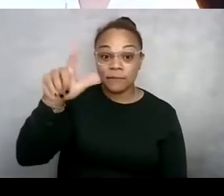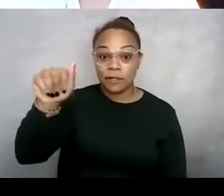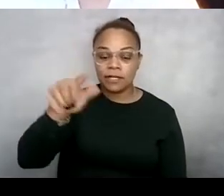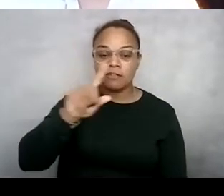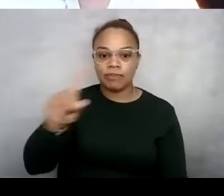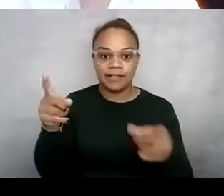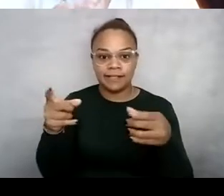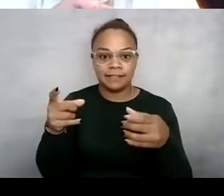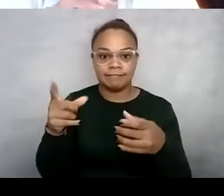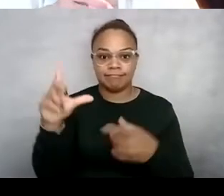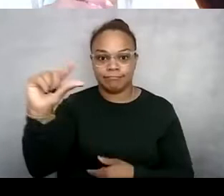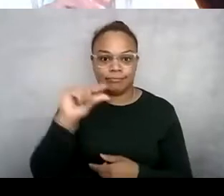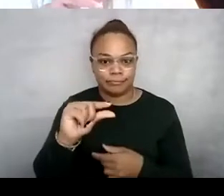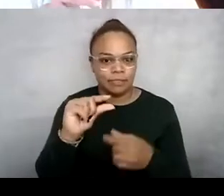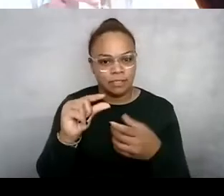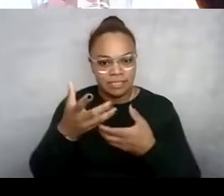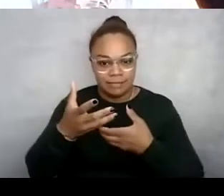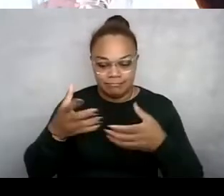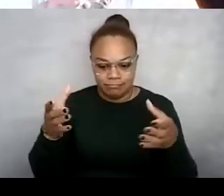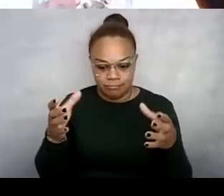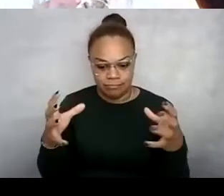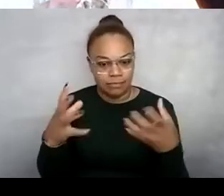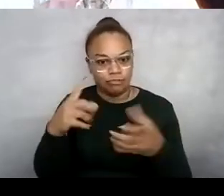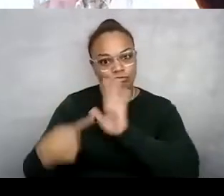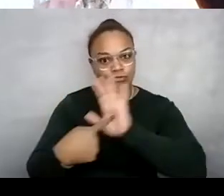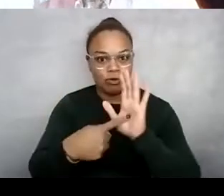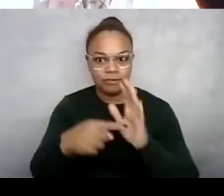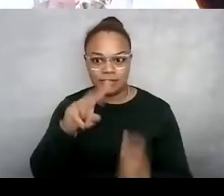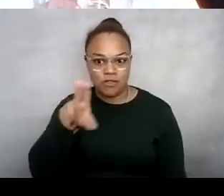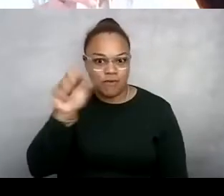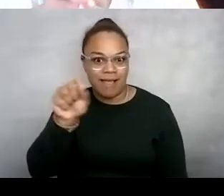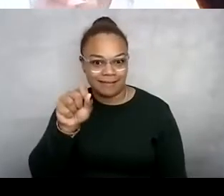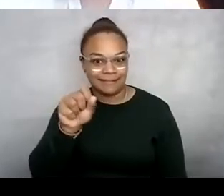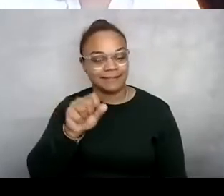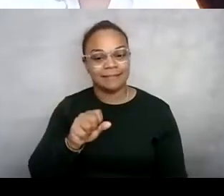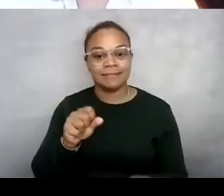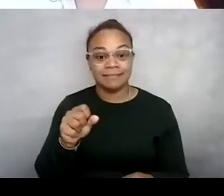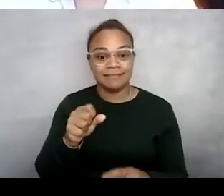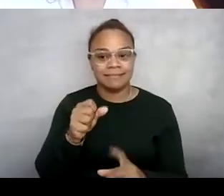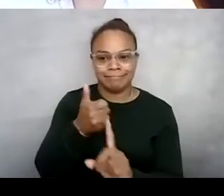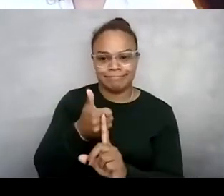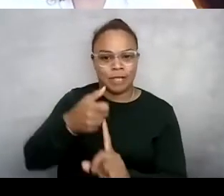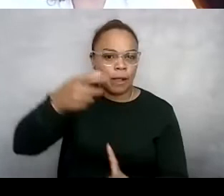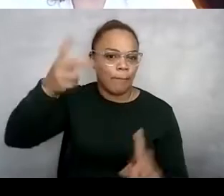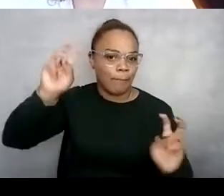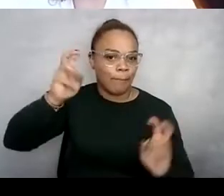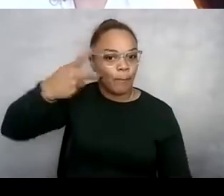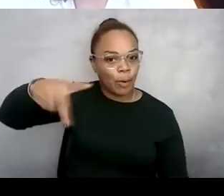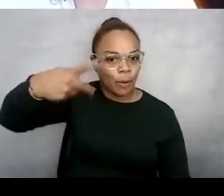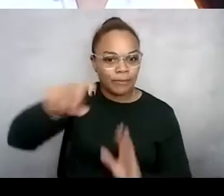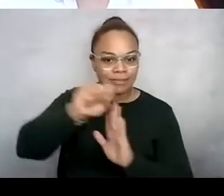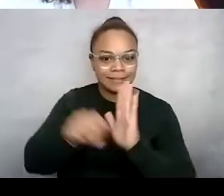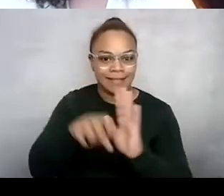think that's what's so compelling about doing the work there. It is, it's a purple state that can shift red or